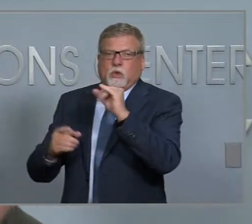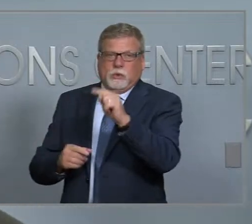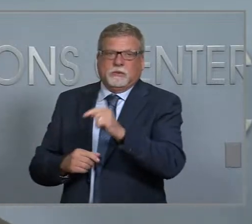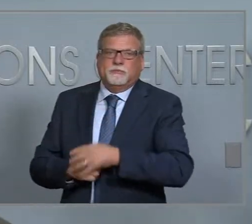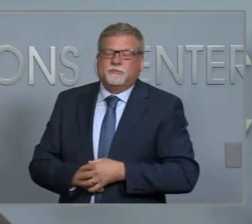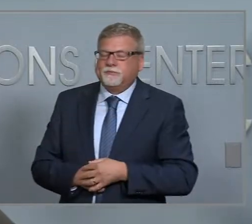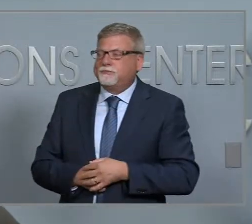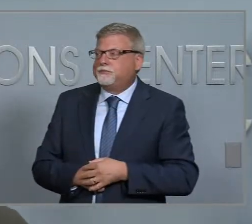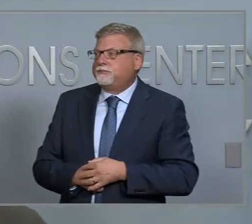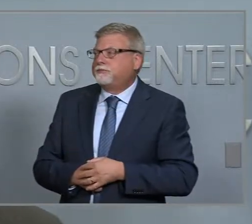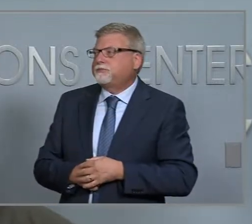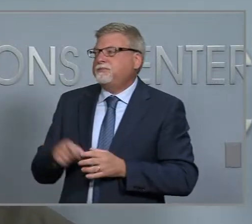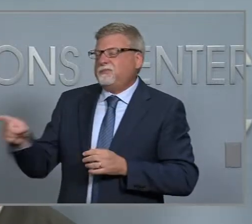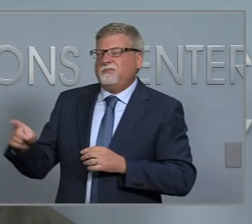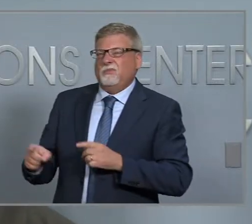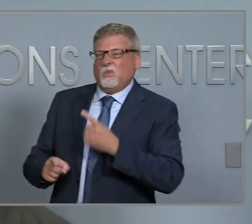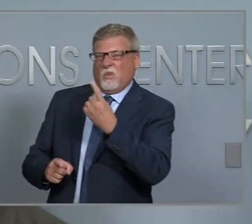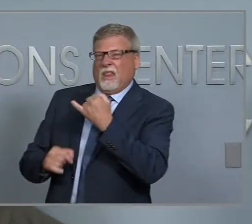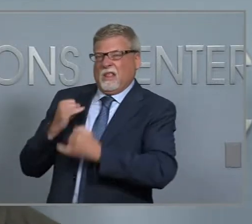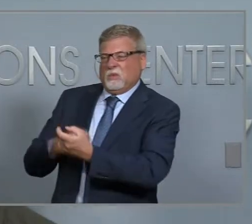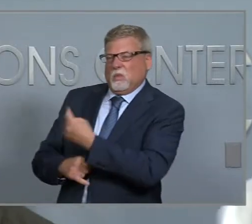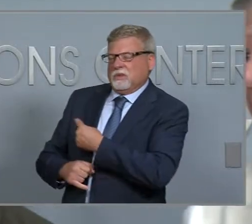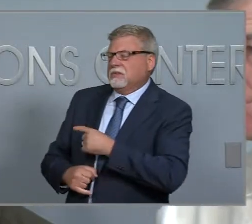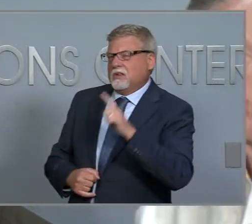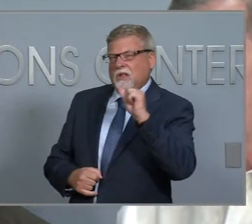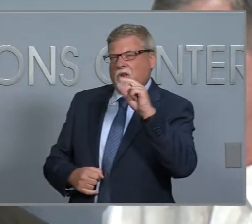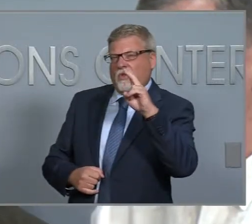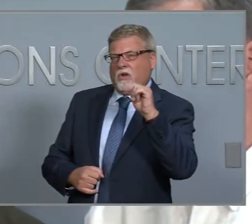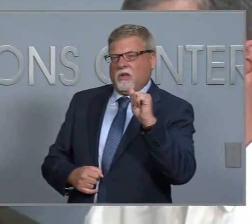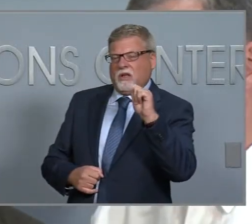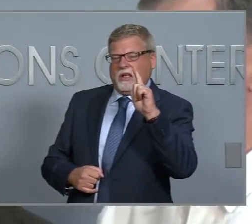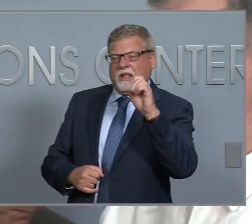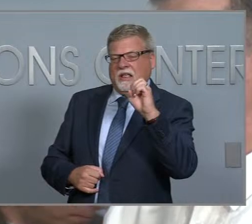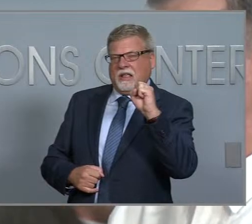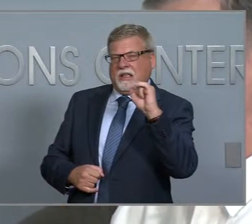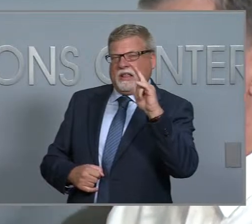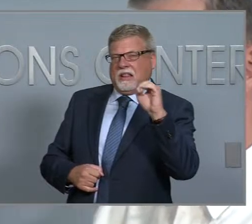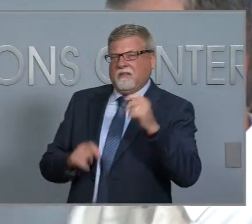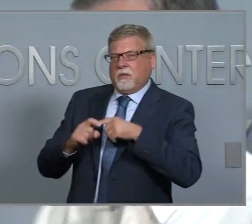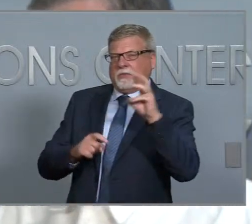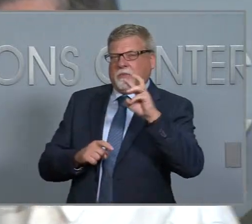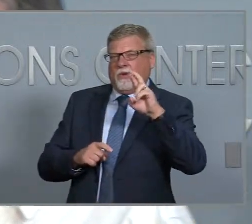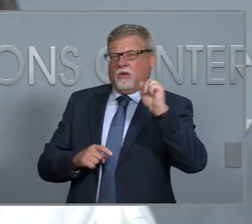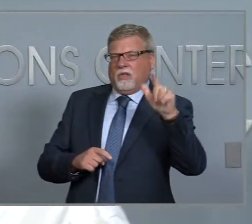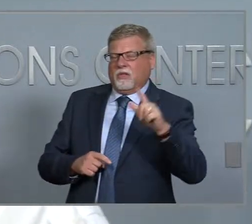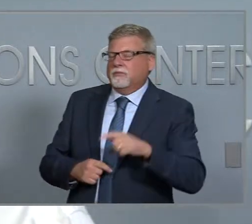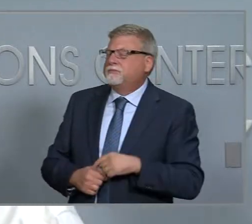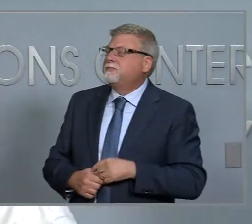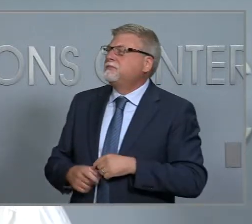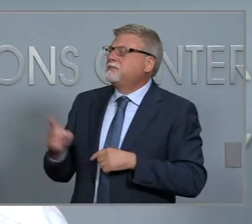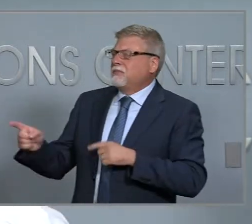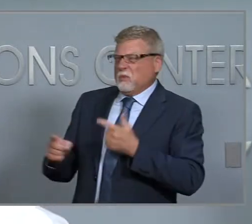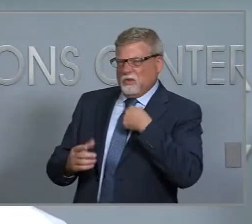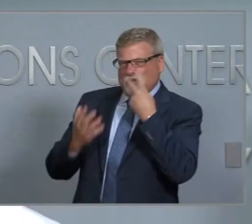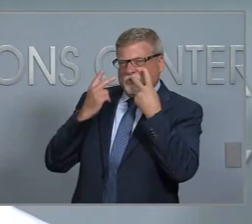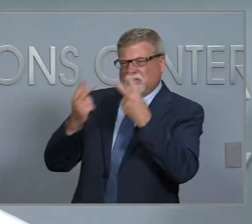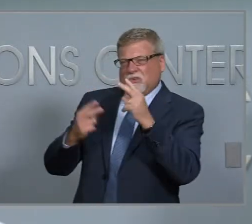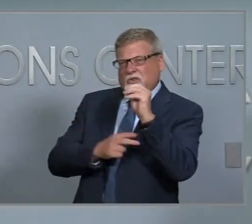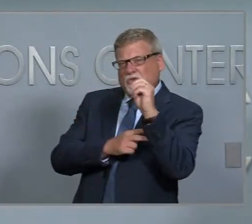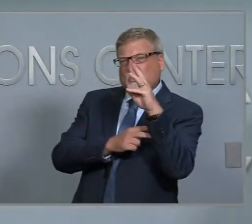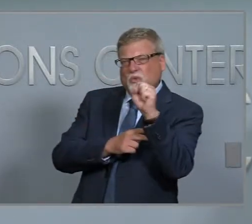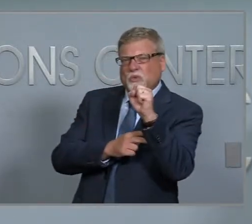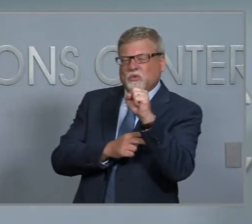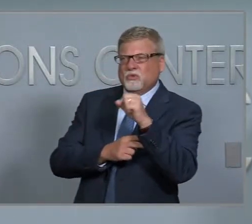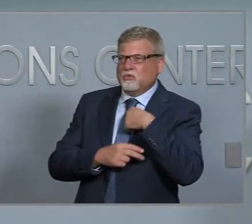One last question, Laura Lesley with WRAL again. Yeah, I think as a lot of us watch this storm and hear about how slowly it's moving and how much rain it's bringing, we're all thinking back